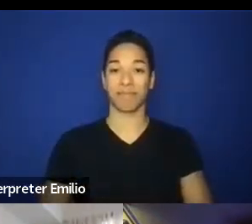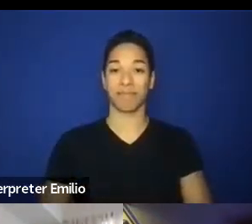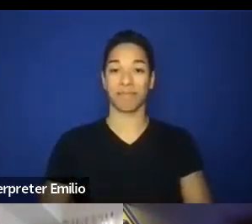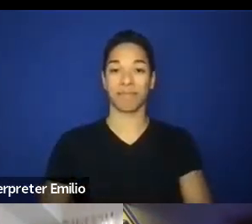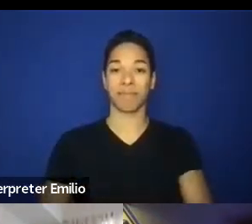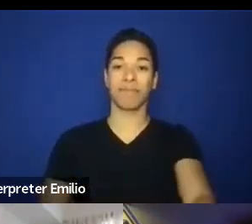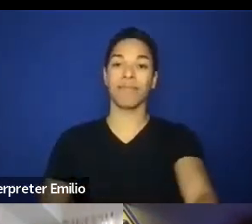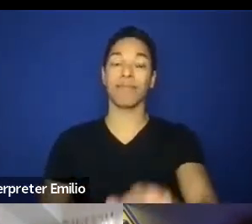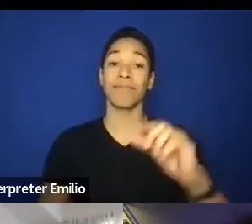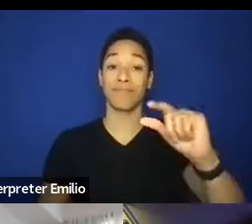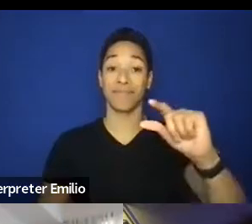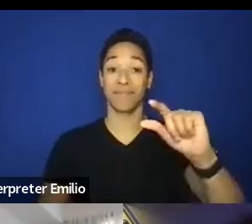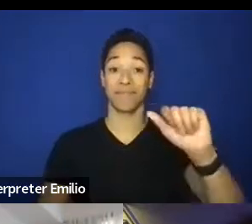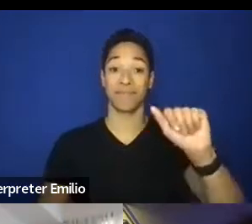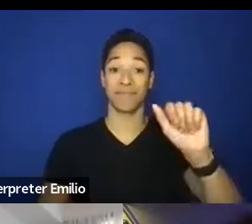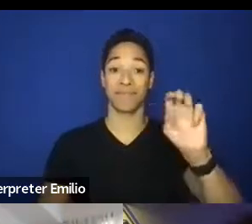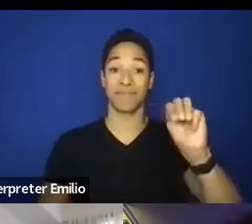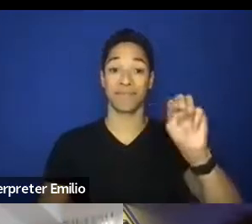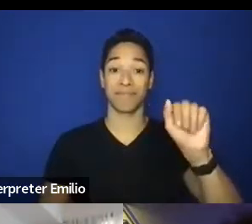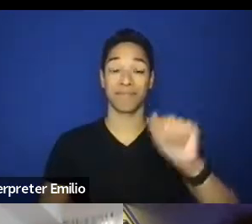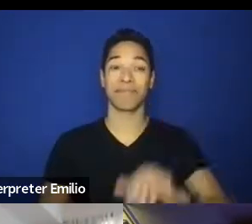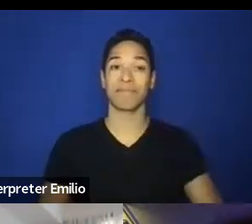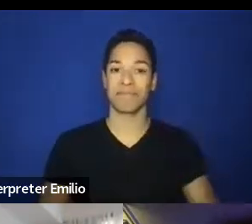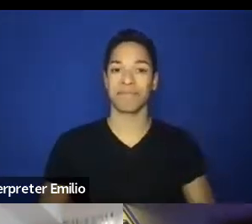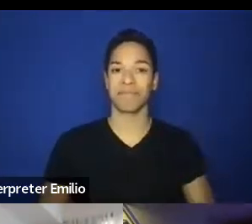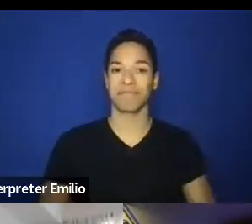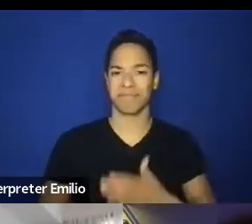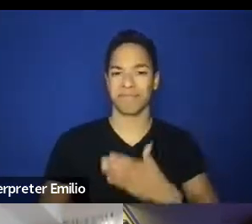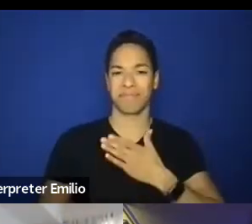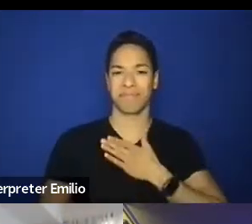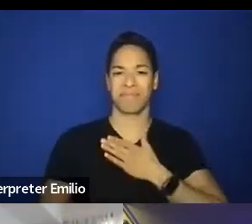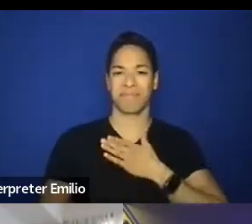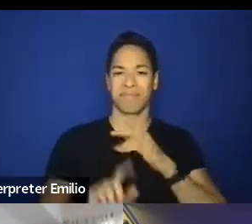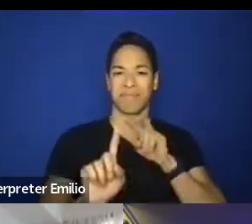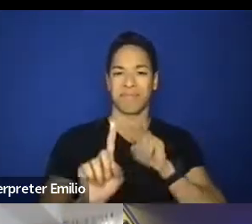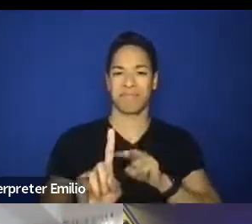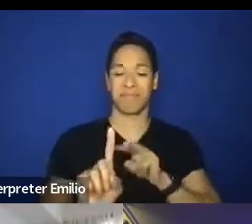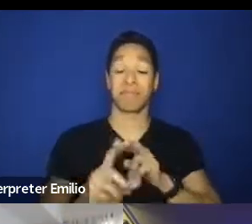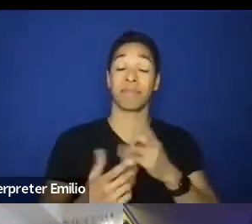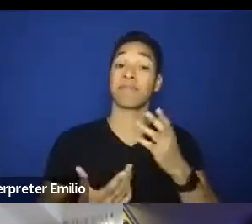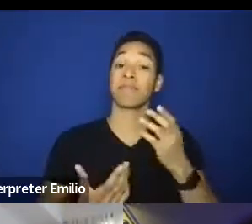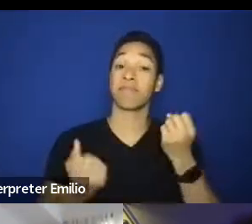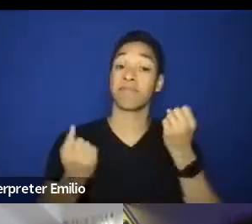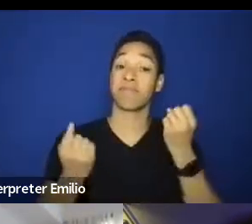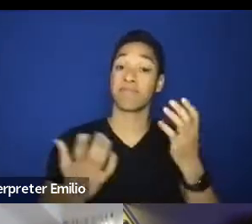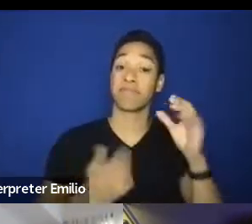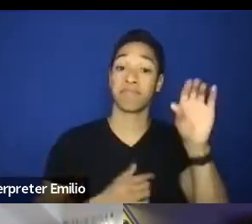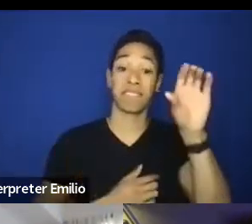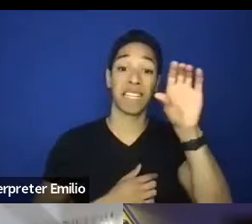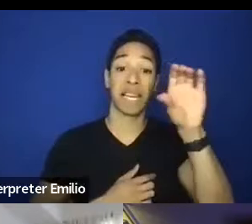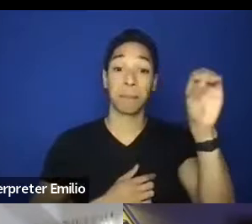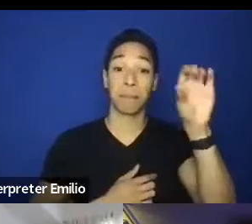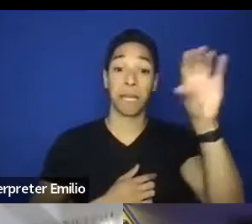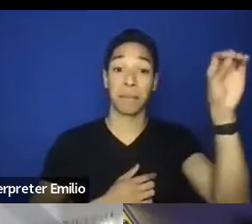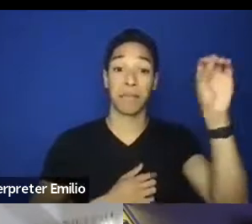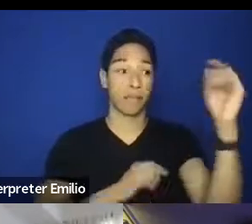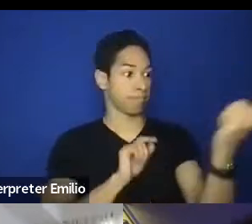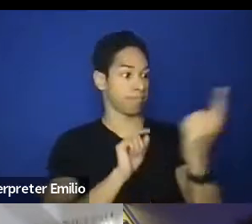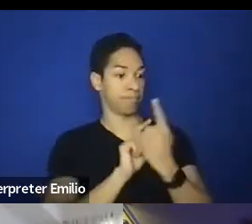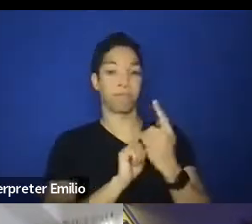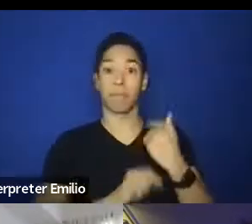I just want to add from my point of view, where companies are coming to me or coming to us